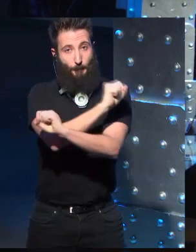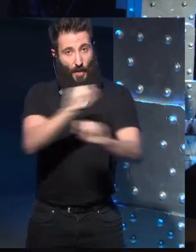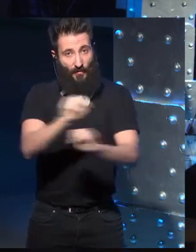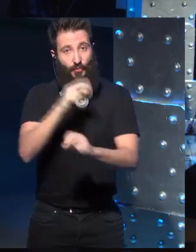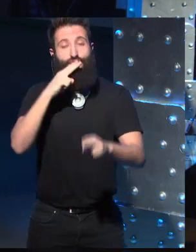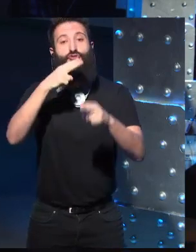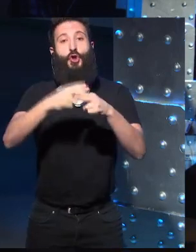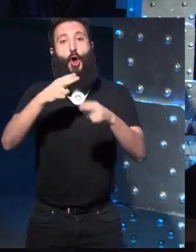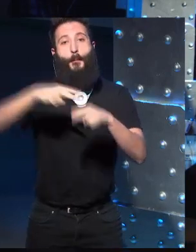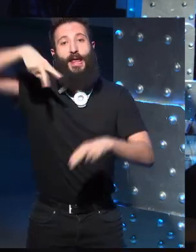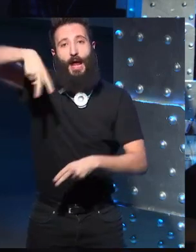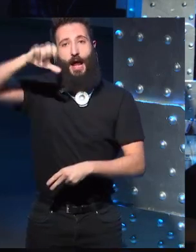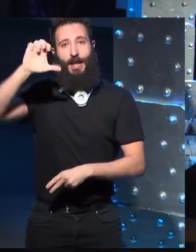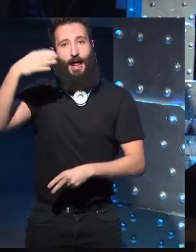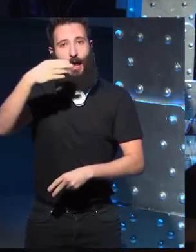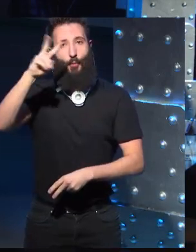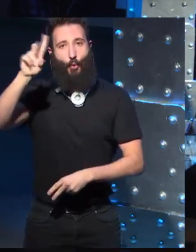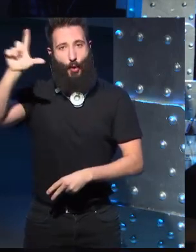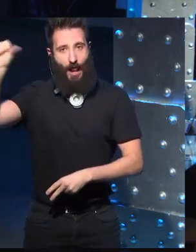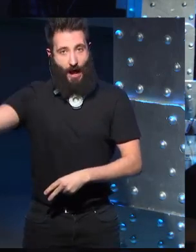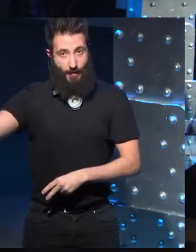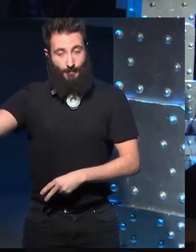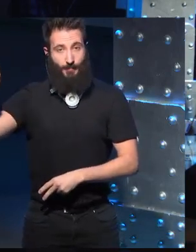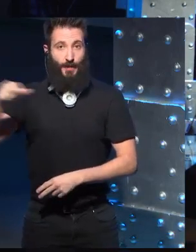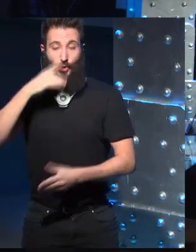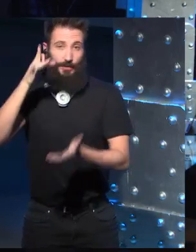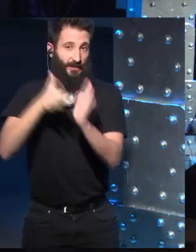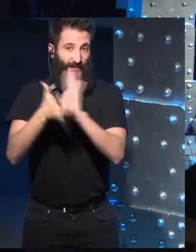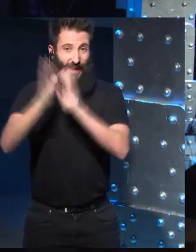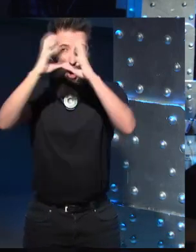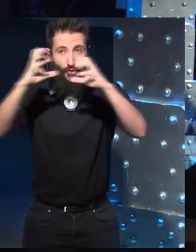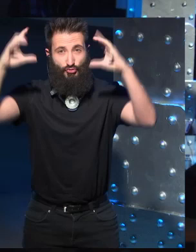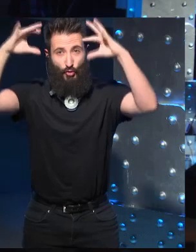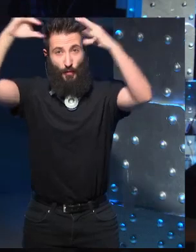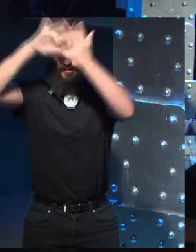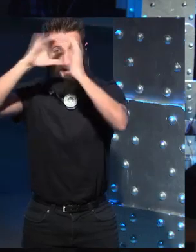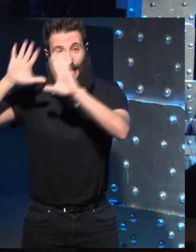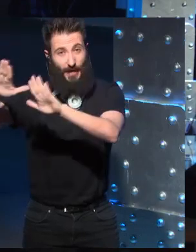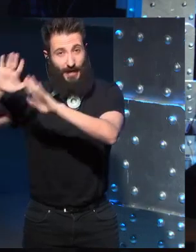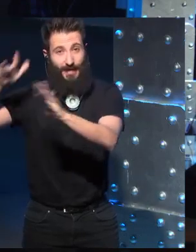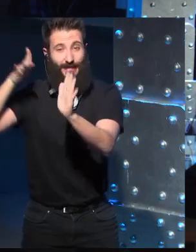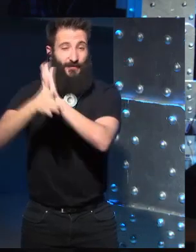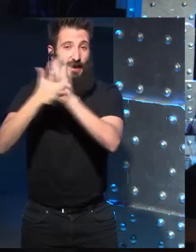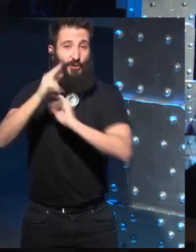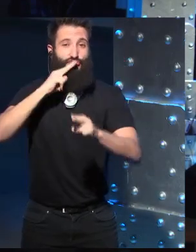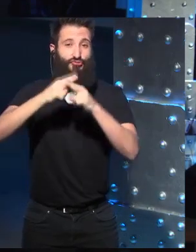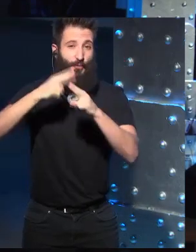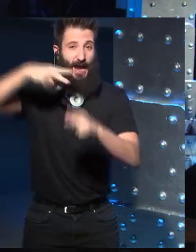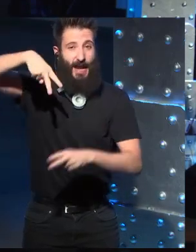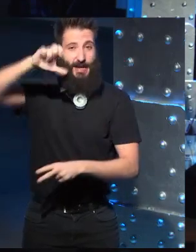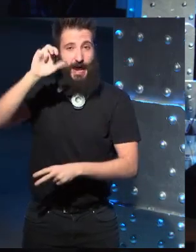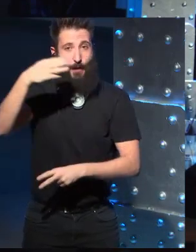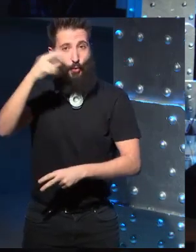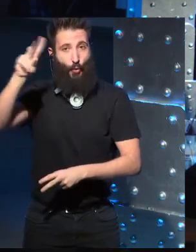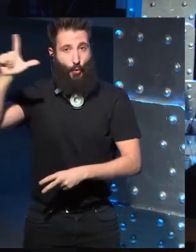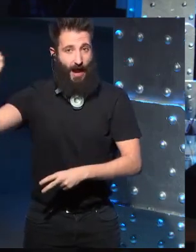nebula, the cloud that is left out there. And you can see there is a white dot in the middle. That's the heart of the